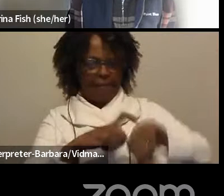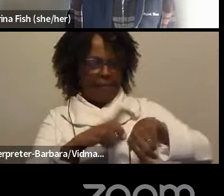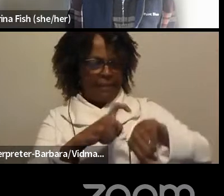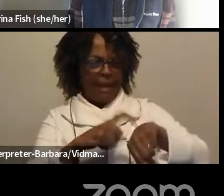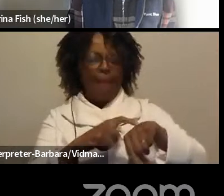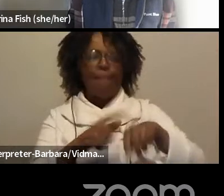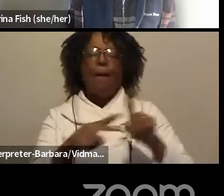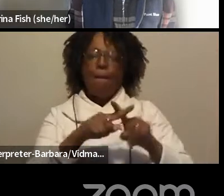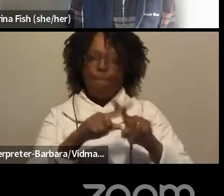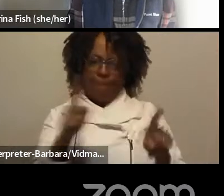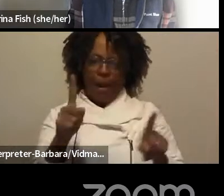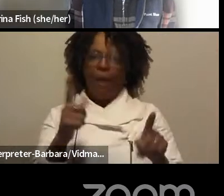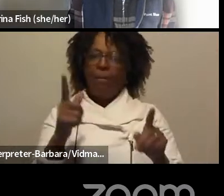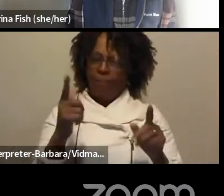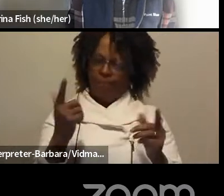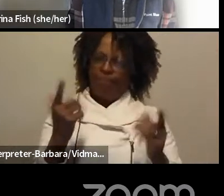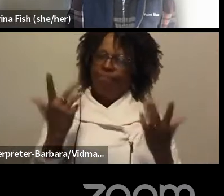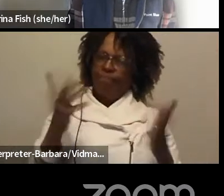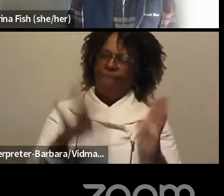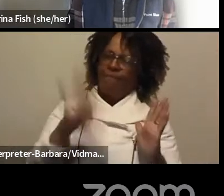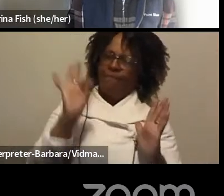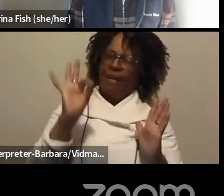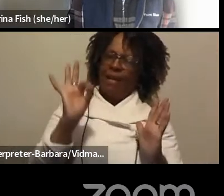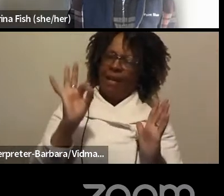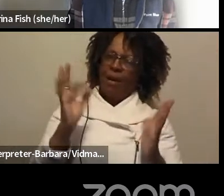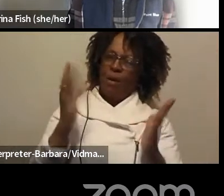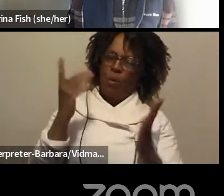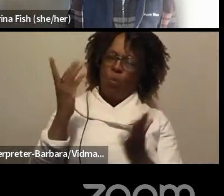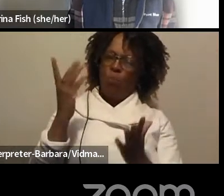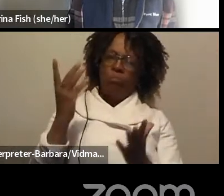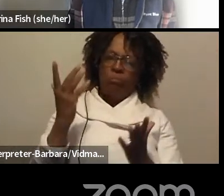be happy. And I think it's really important to point out that your self-care can